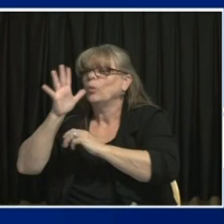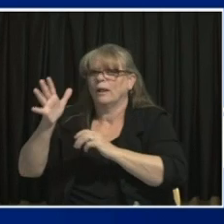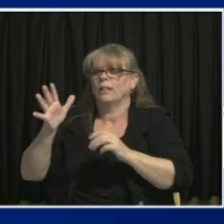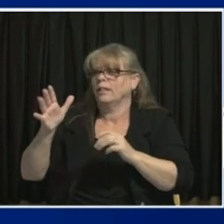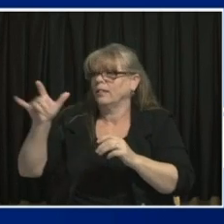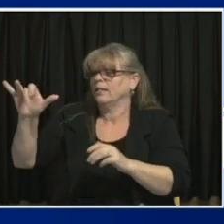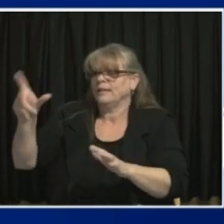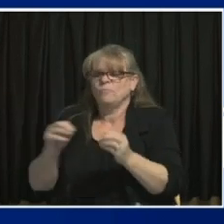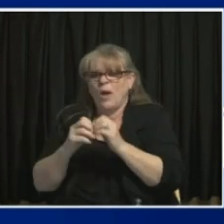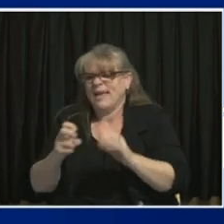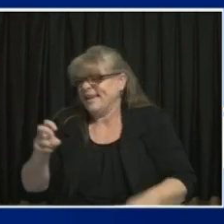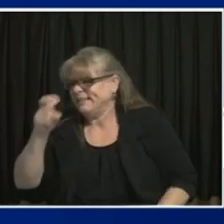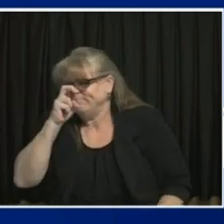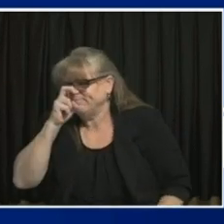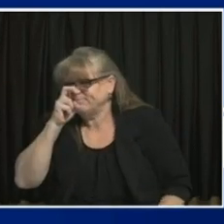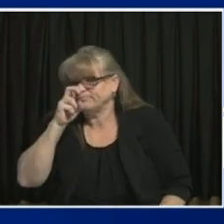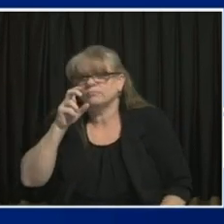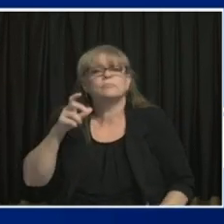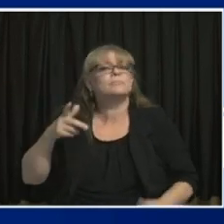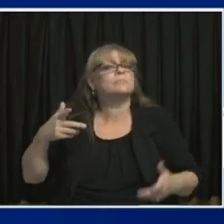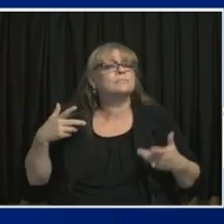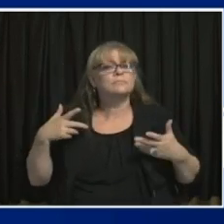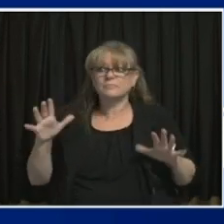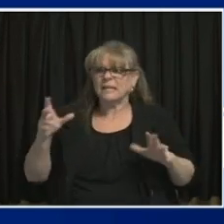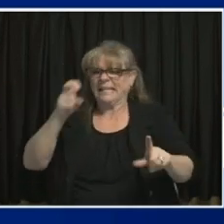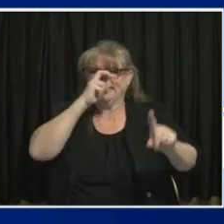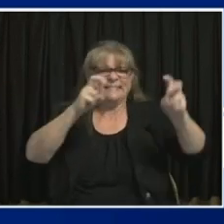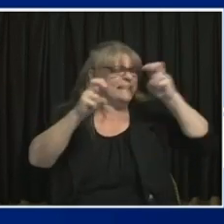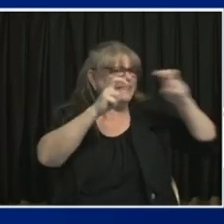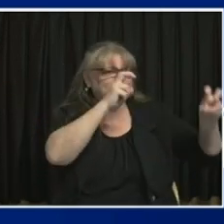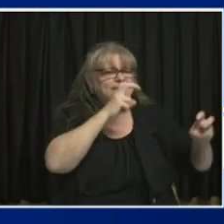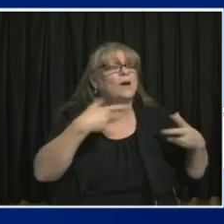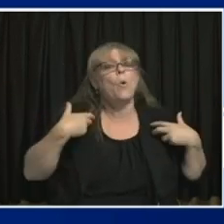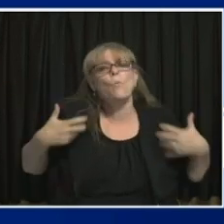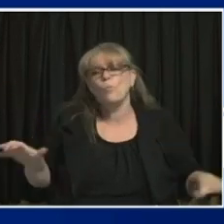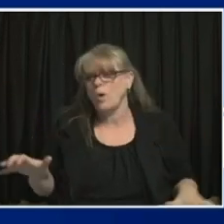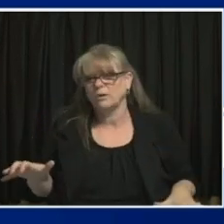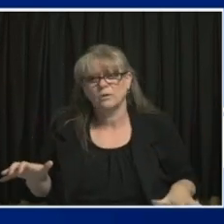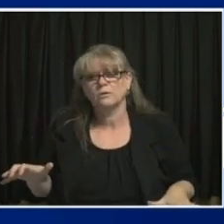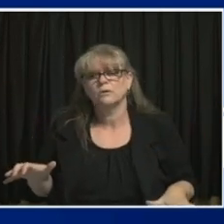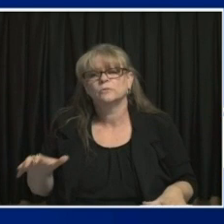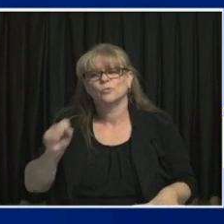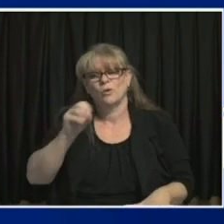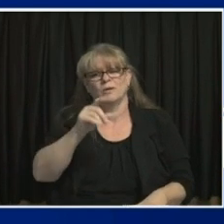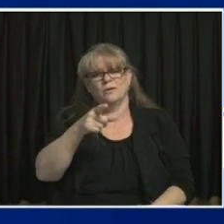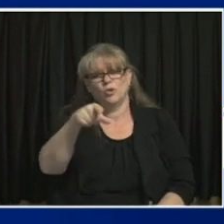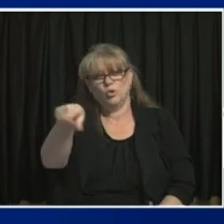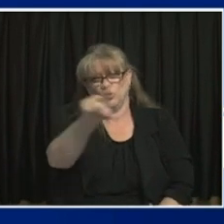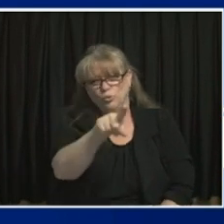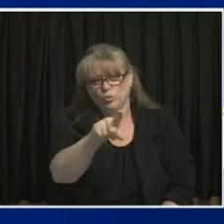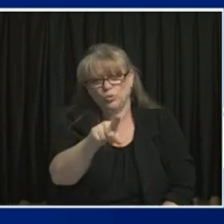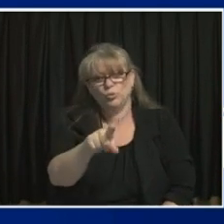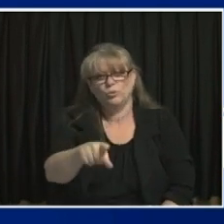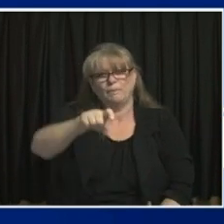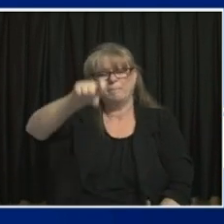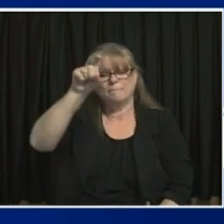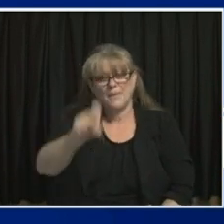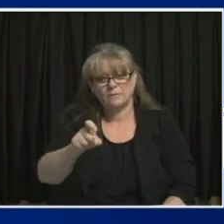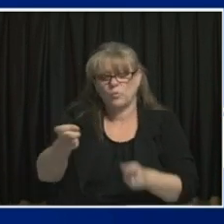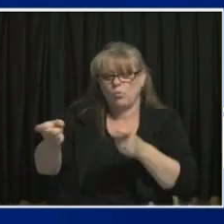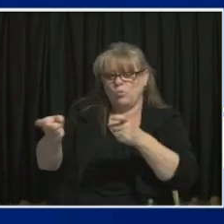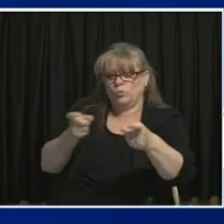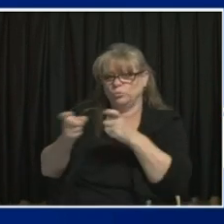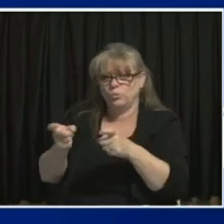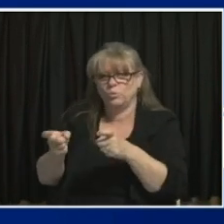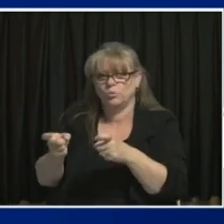anywhere. We control our destiny. It's a challenge and an opportunity for us, a test of our individual responsibility